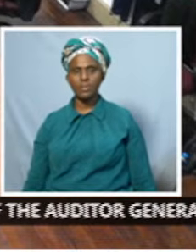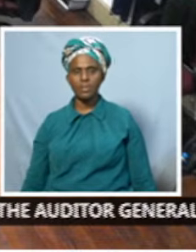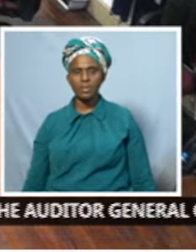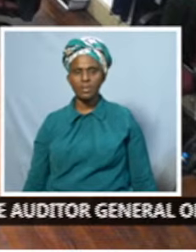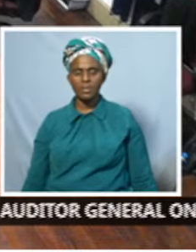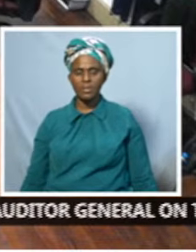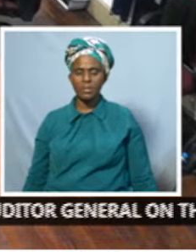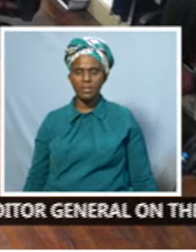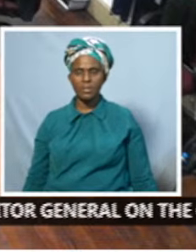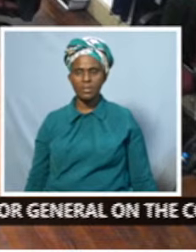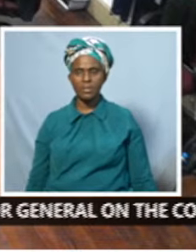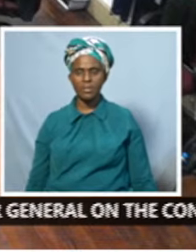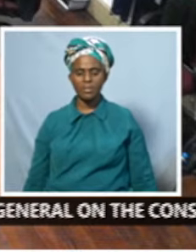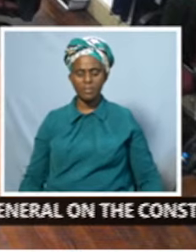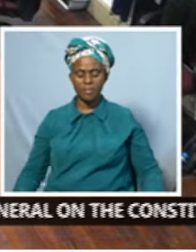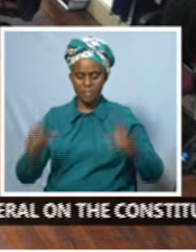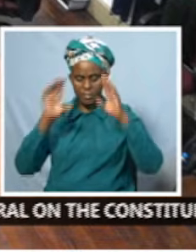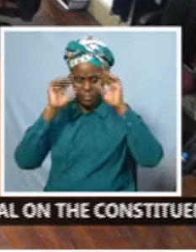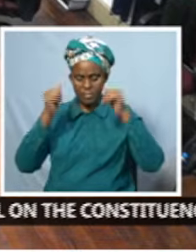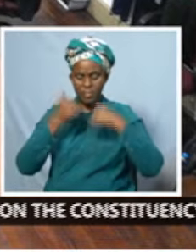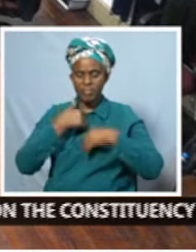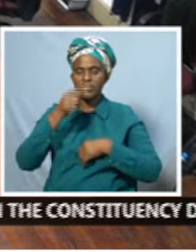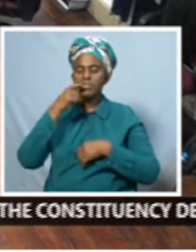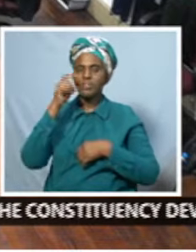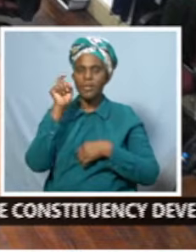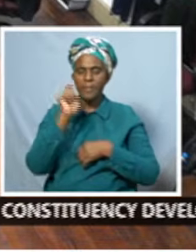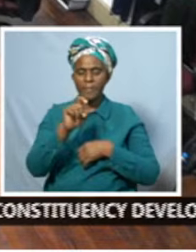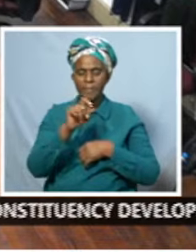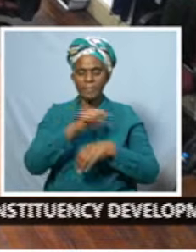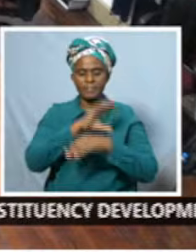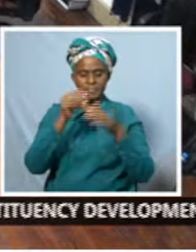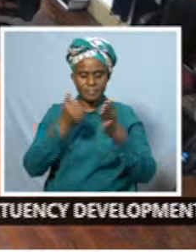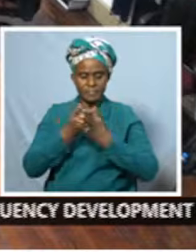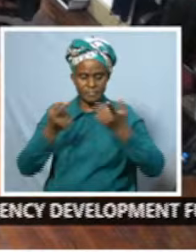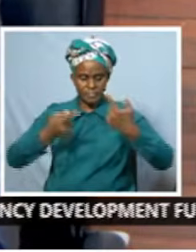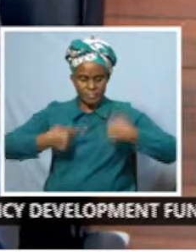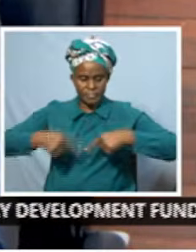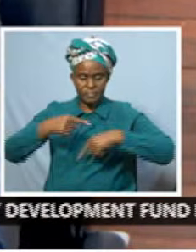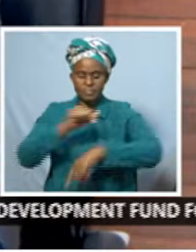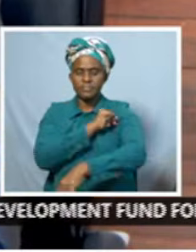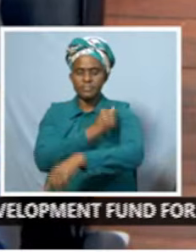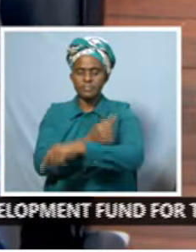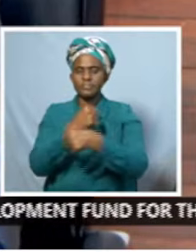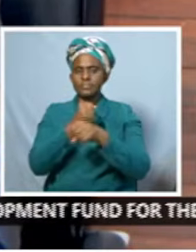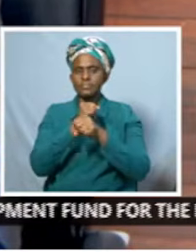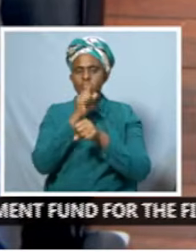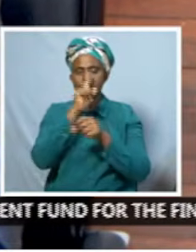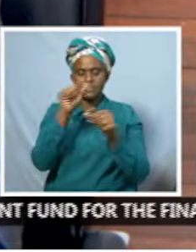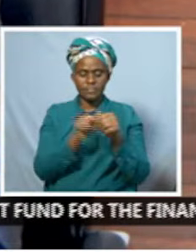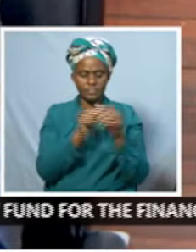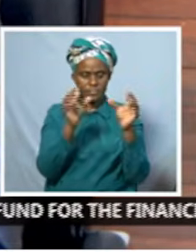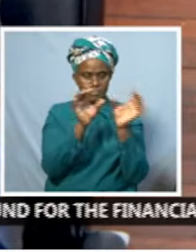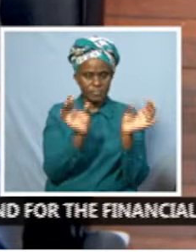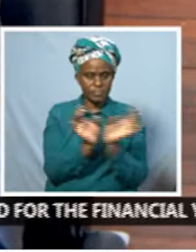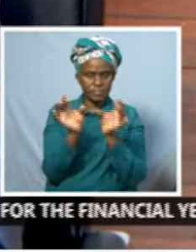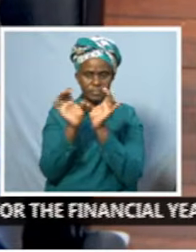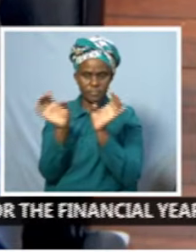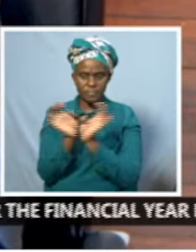the President has directed that all local authorities should ensure that each constituency has